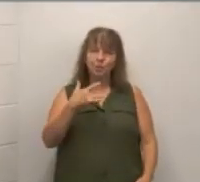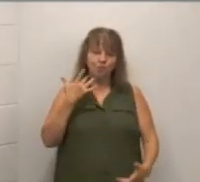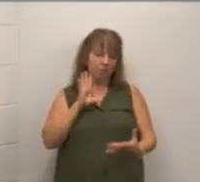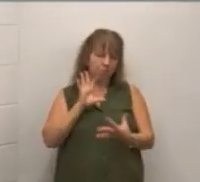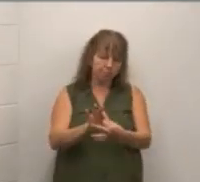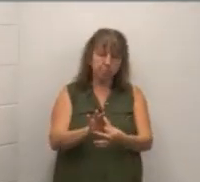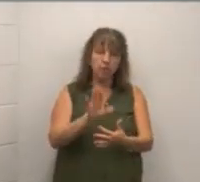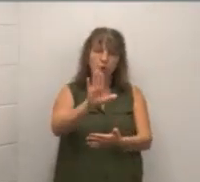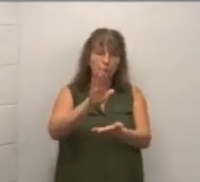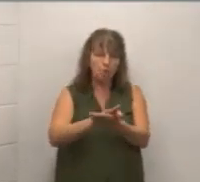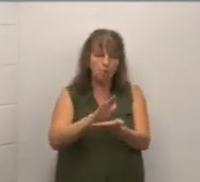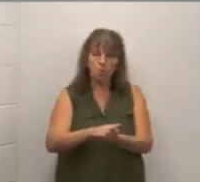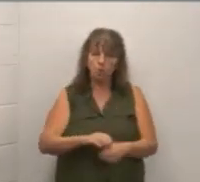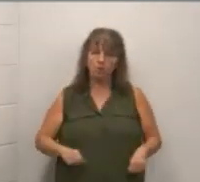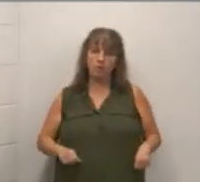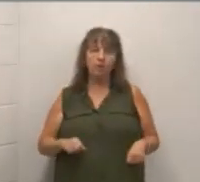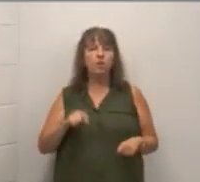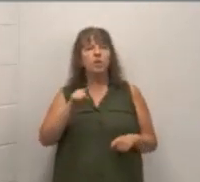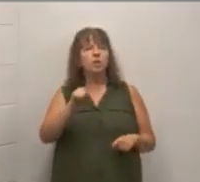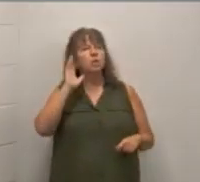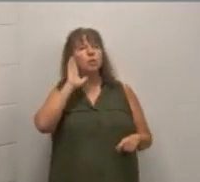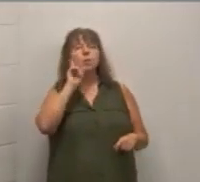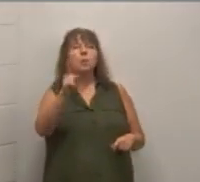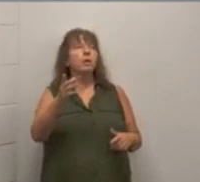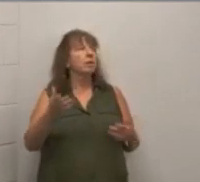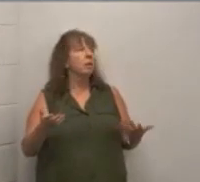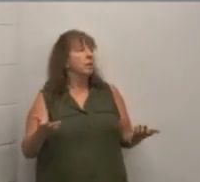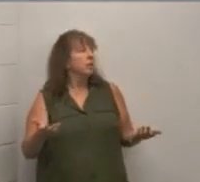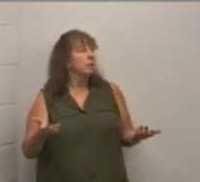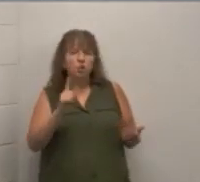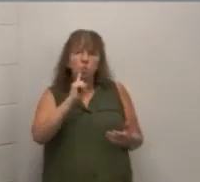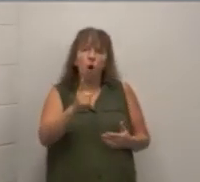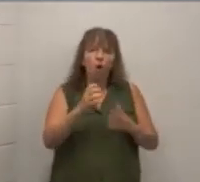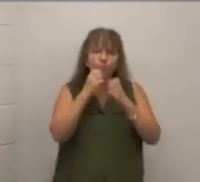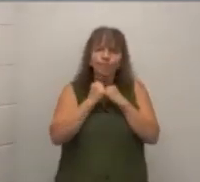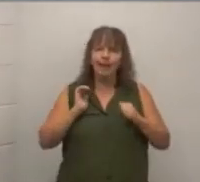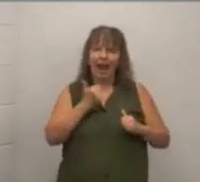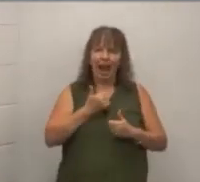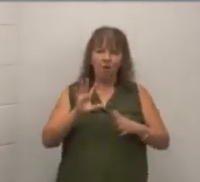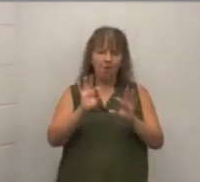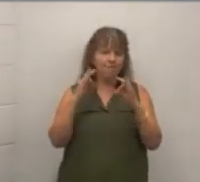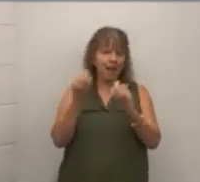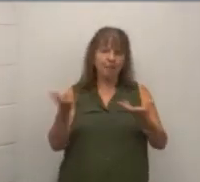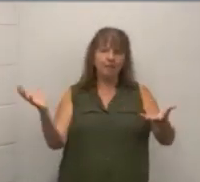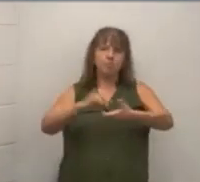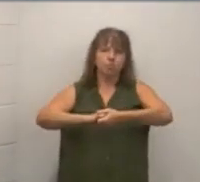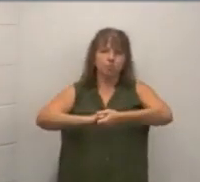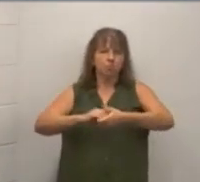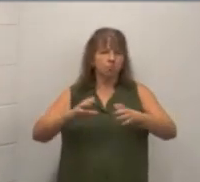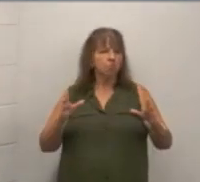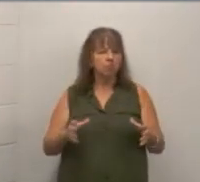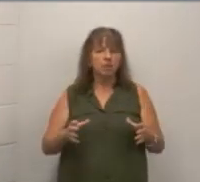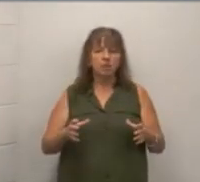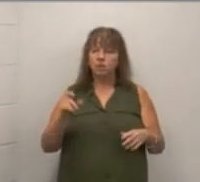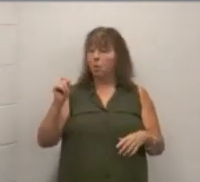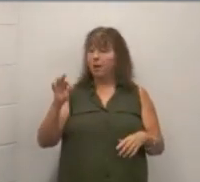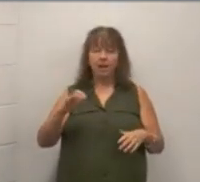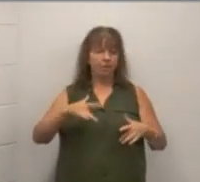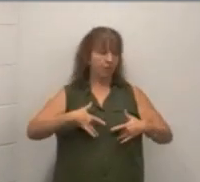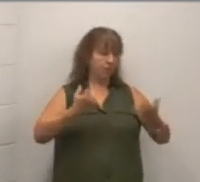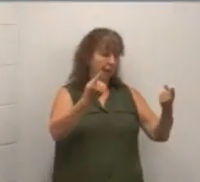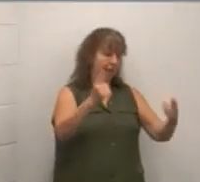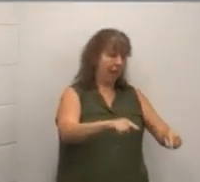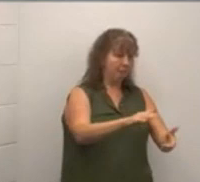and understand that you're a Pittsford student. So if you're remote and we have a function at